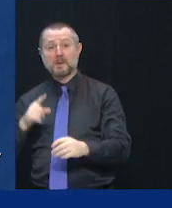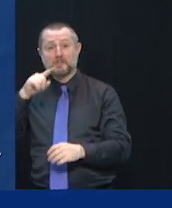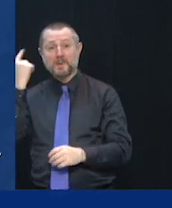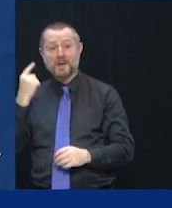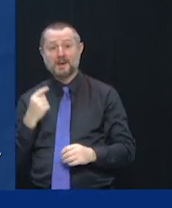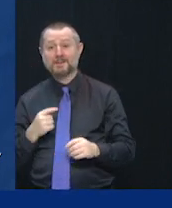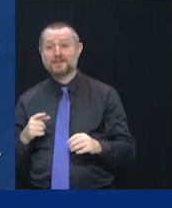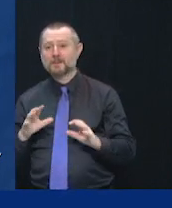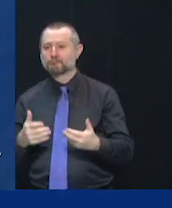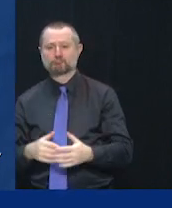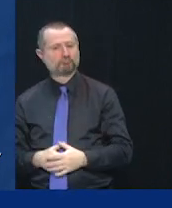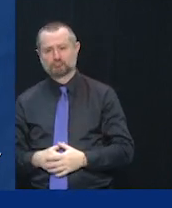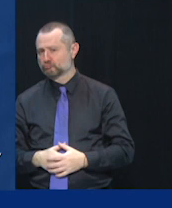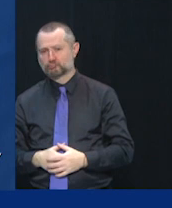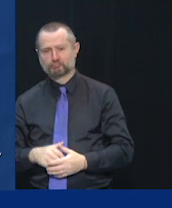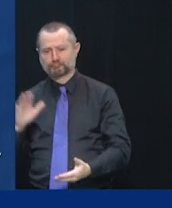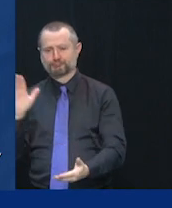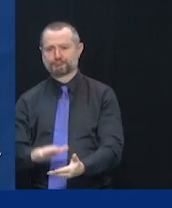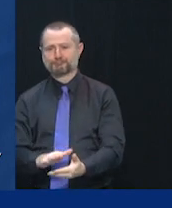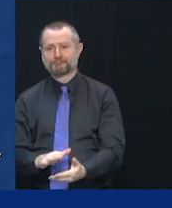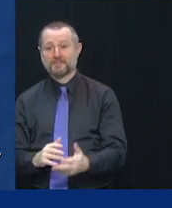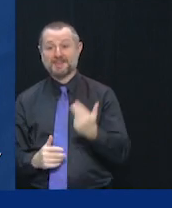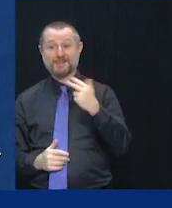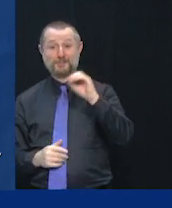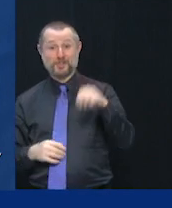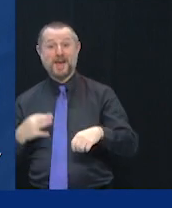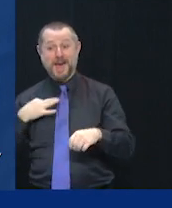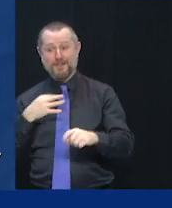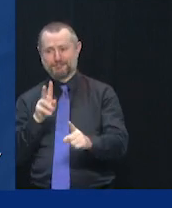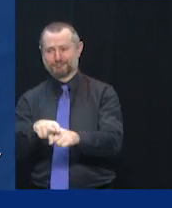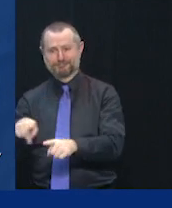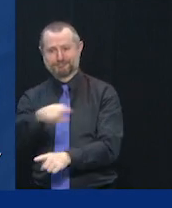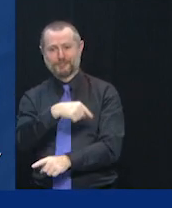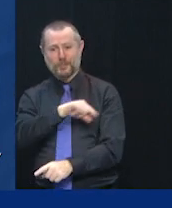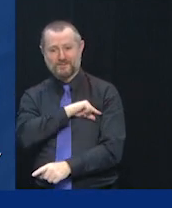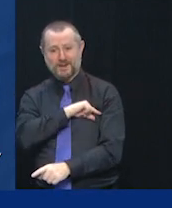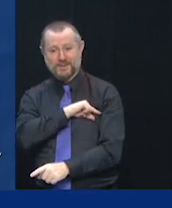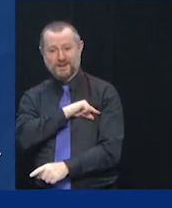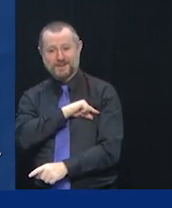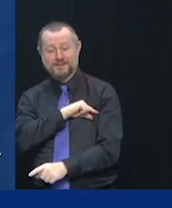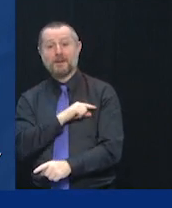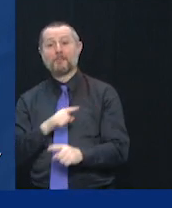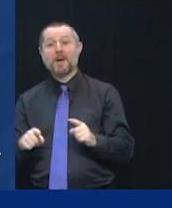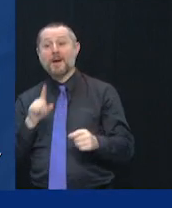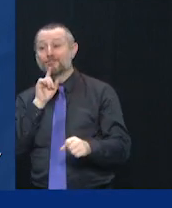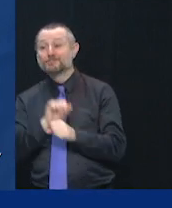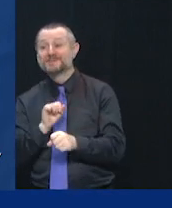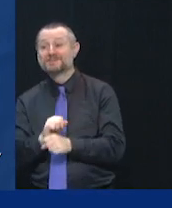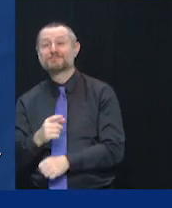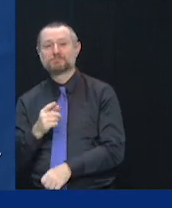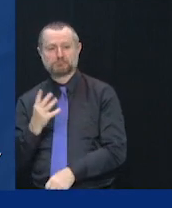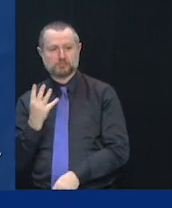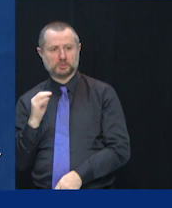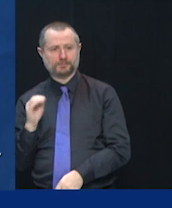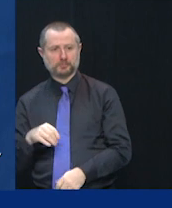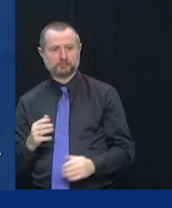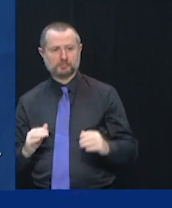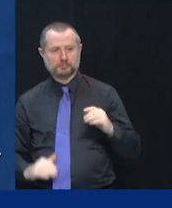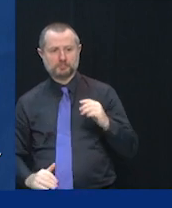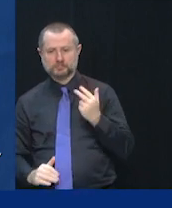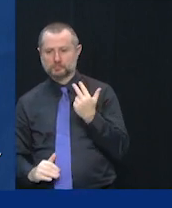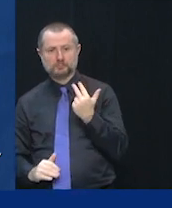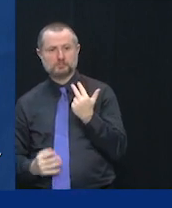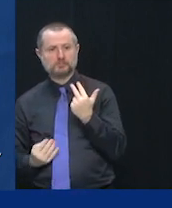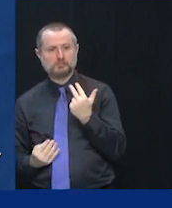a disproportionate, 13% were eligible, 65 plus, only 4% of recipients.